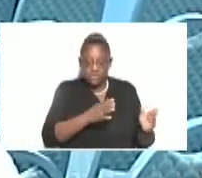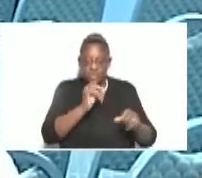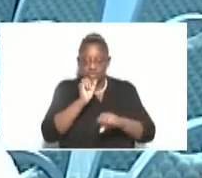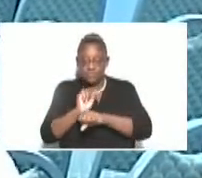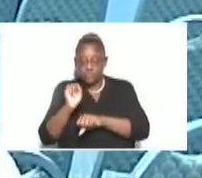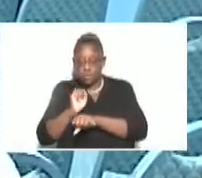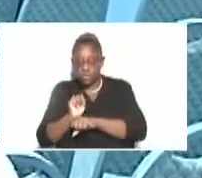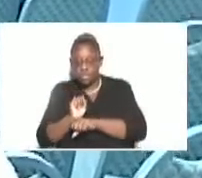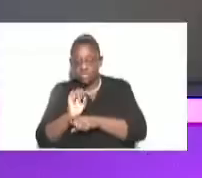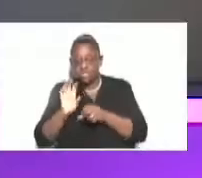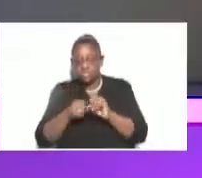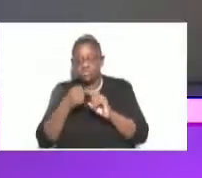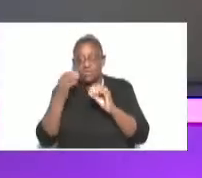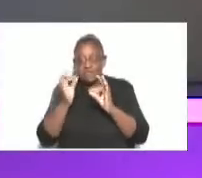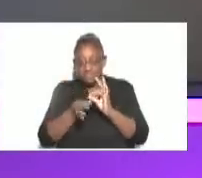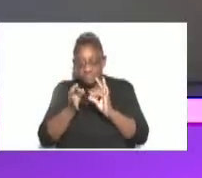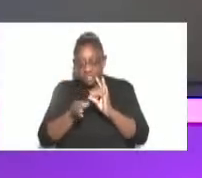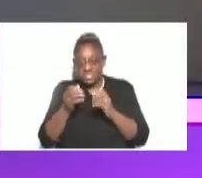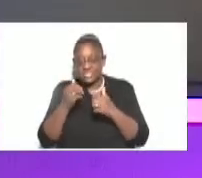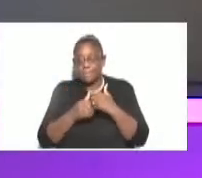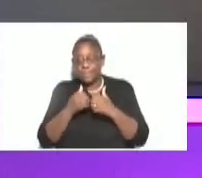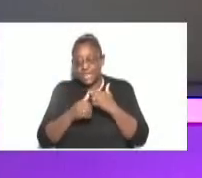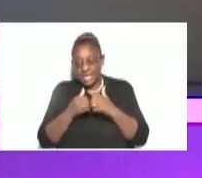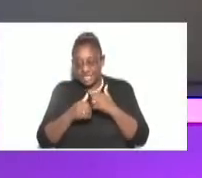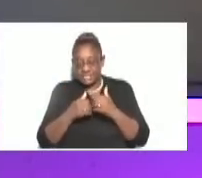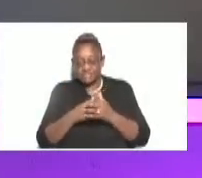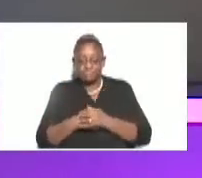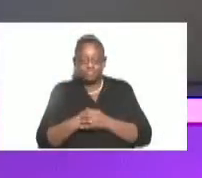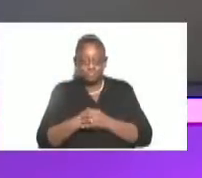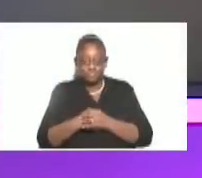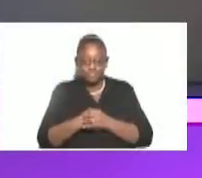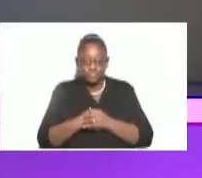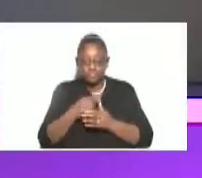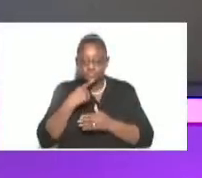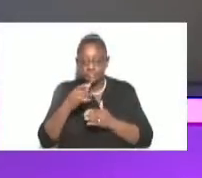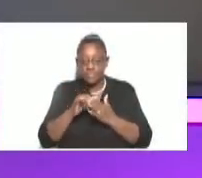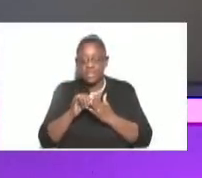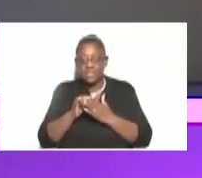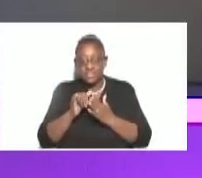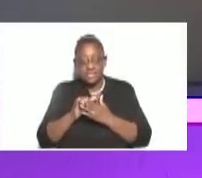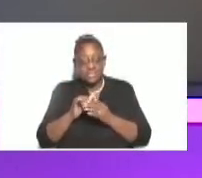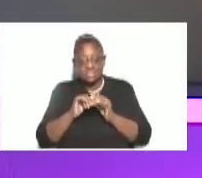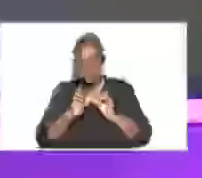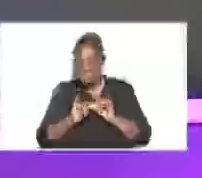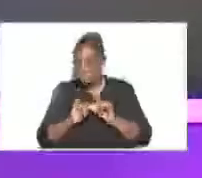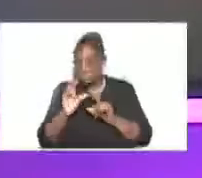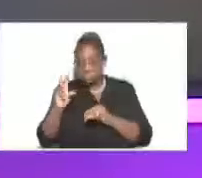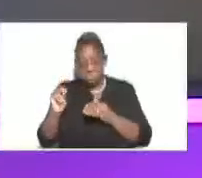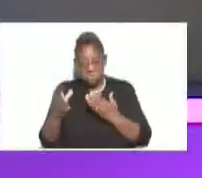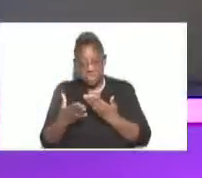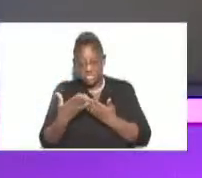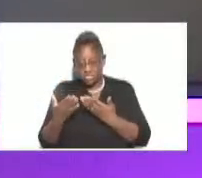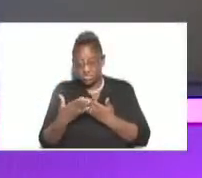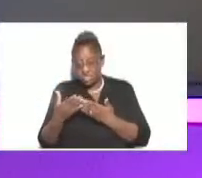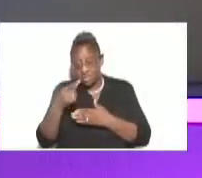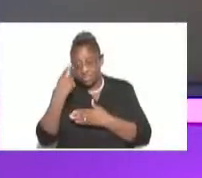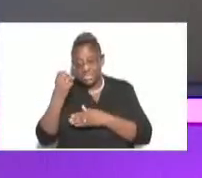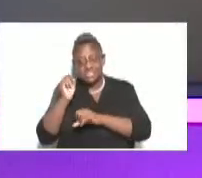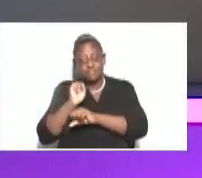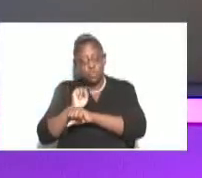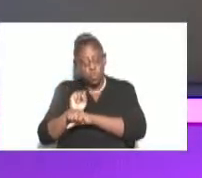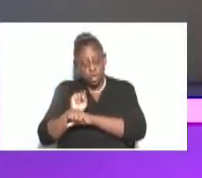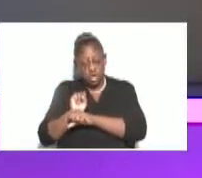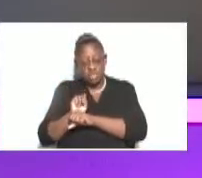to work through the kinks. So the Public Services Minister acknowledges there's still no excuse, as people who put in a good day's work